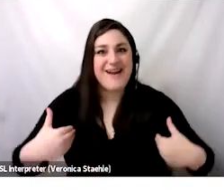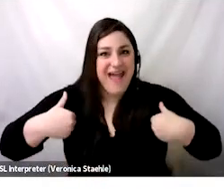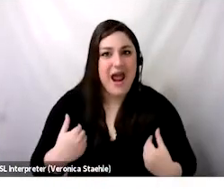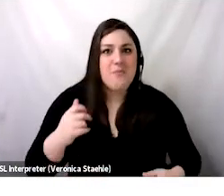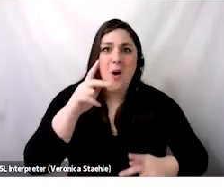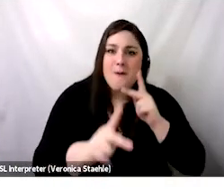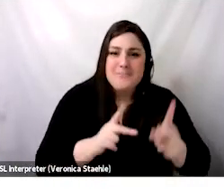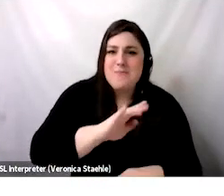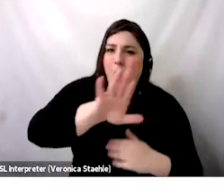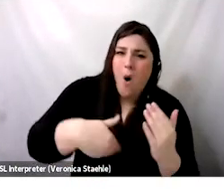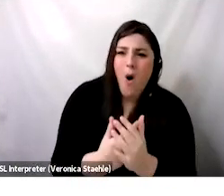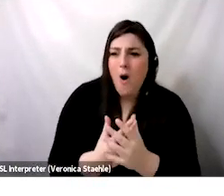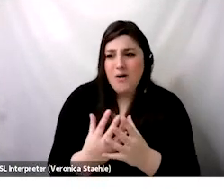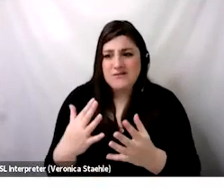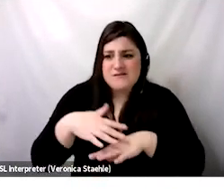all interrelating.